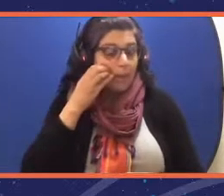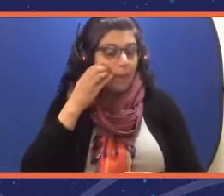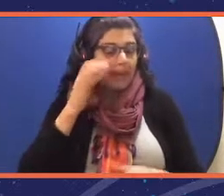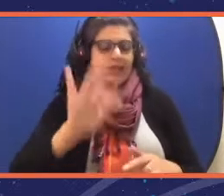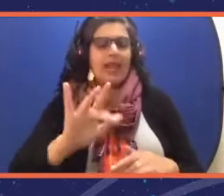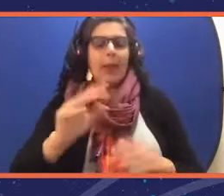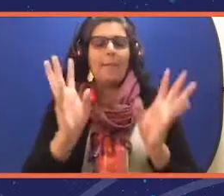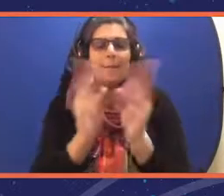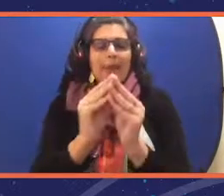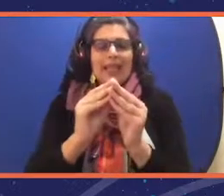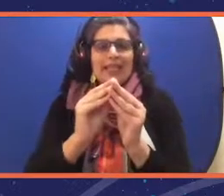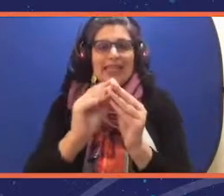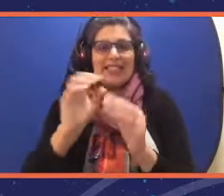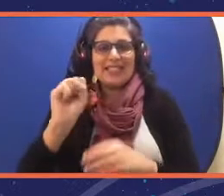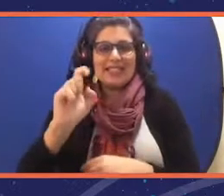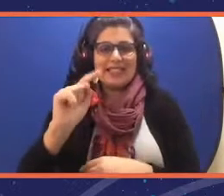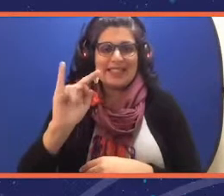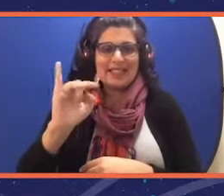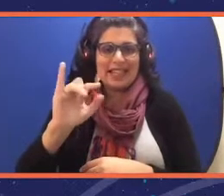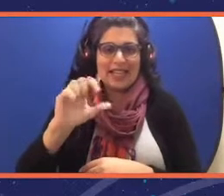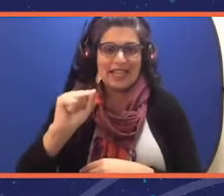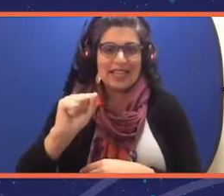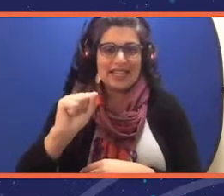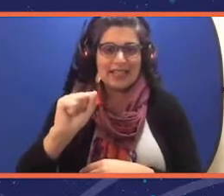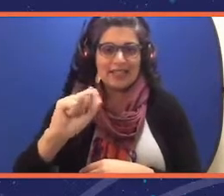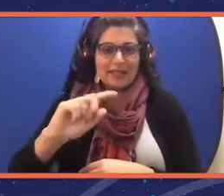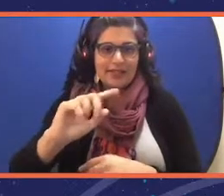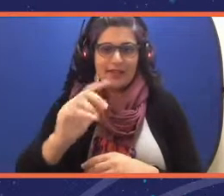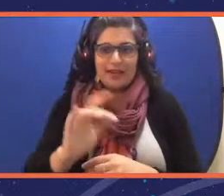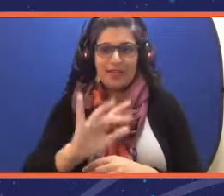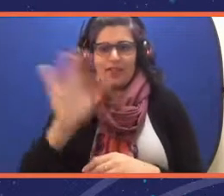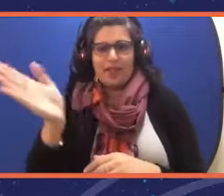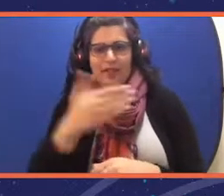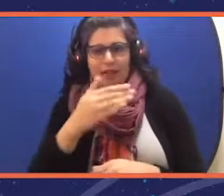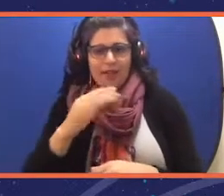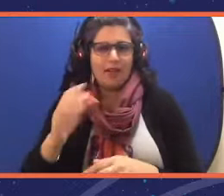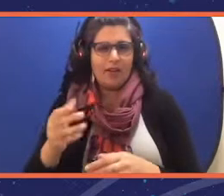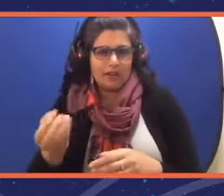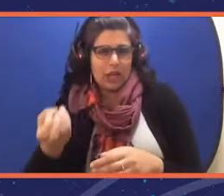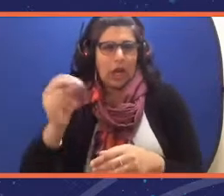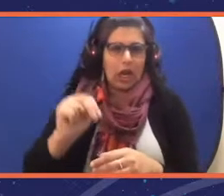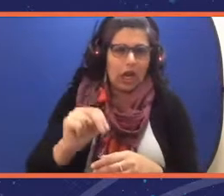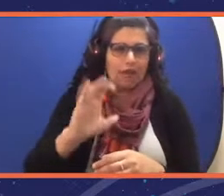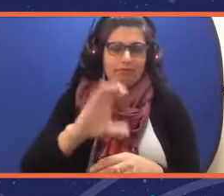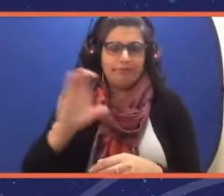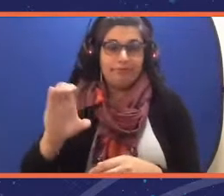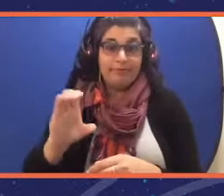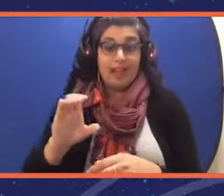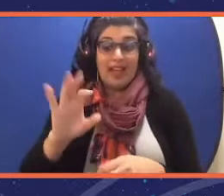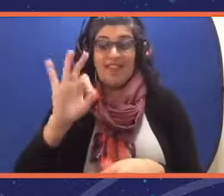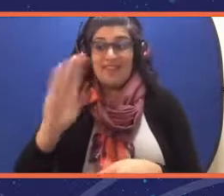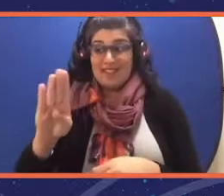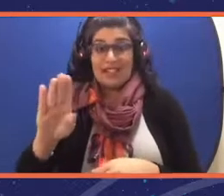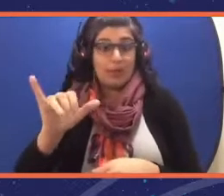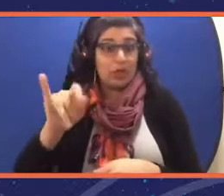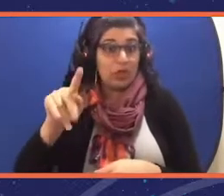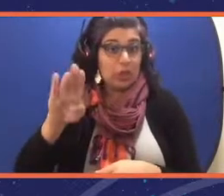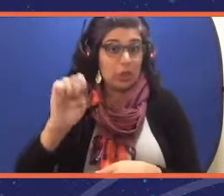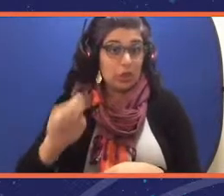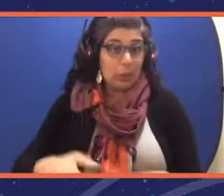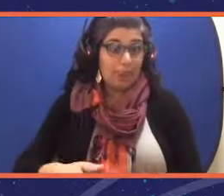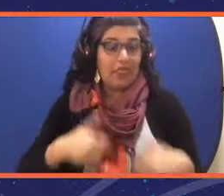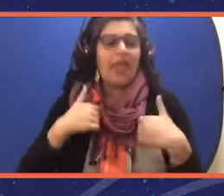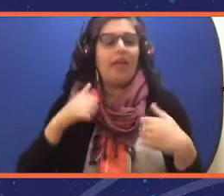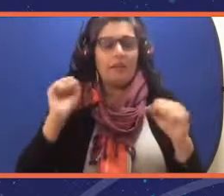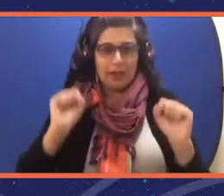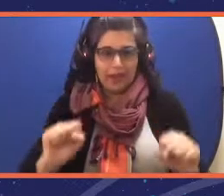and toggle to turn closed captioning on. On Facebook and YouTube Live, you should also be able to turn on captions